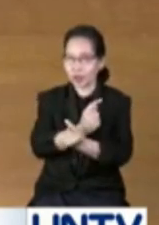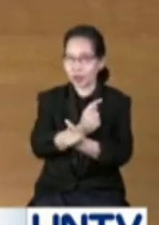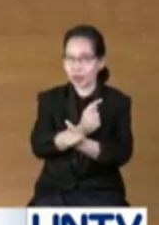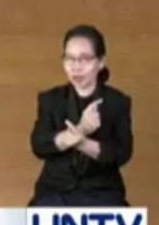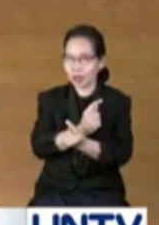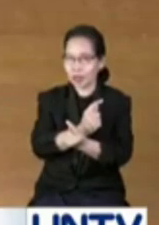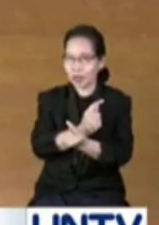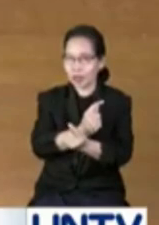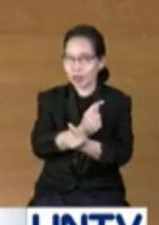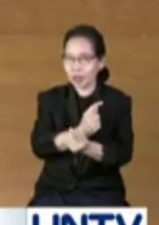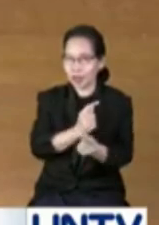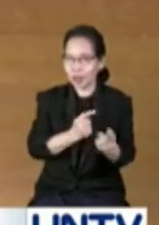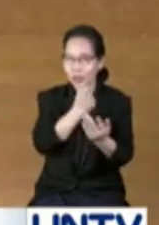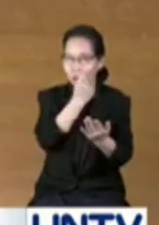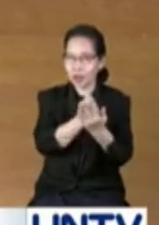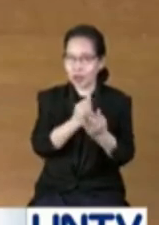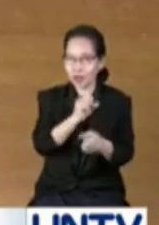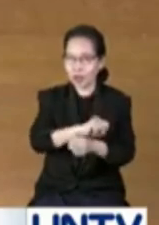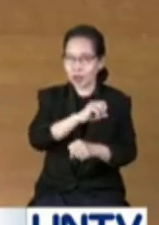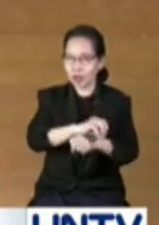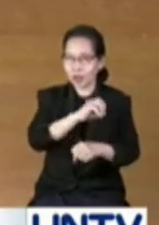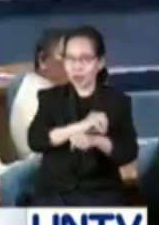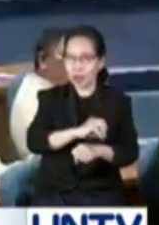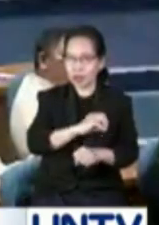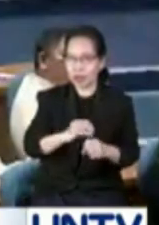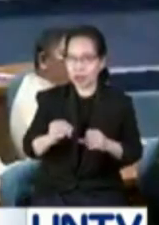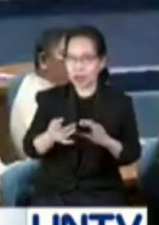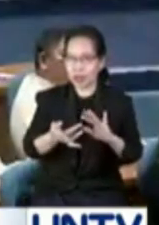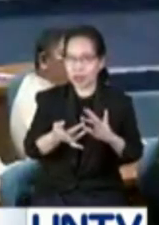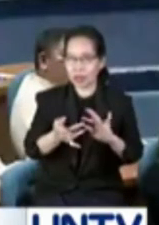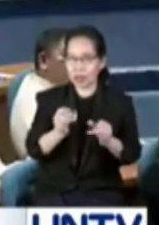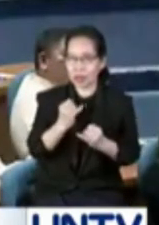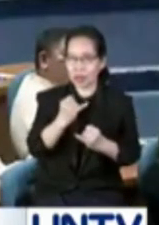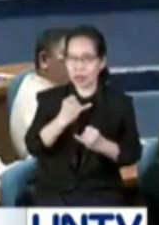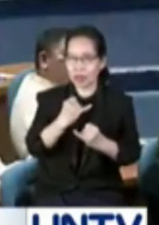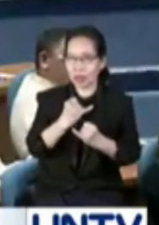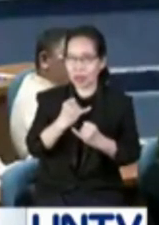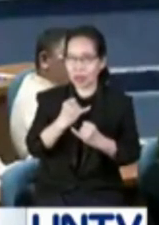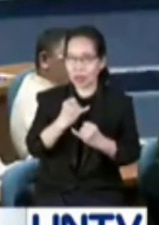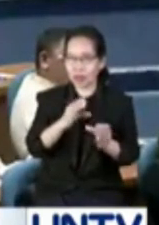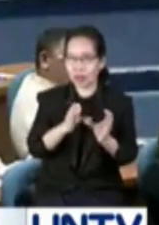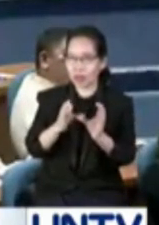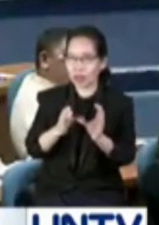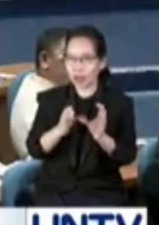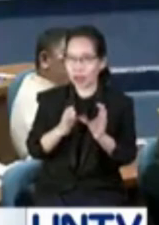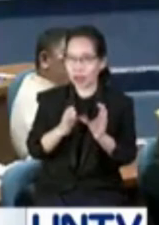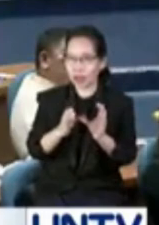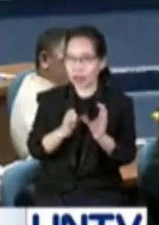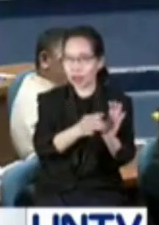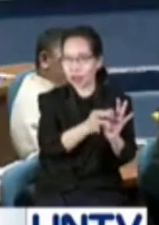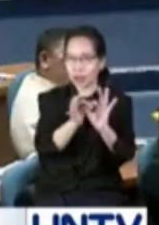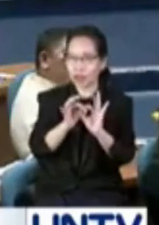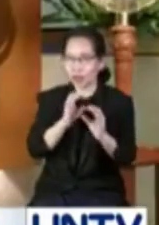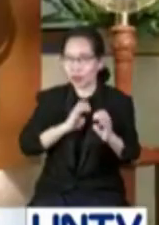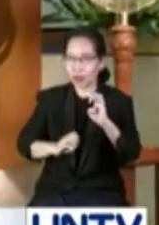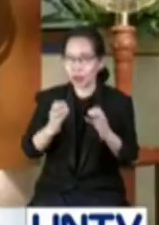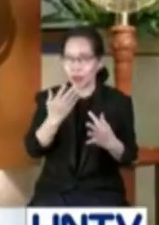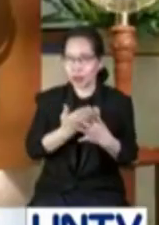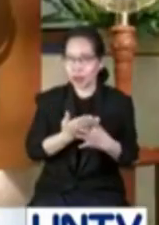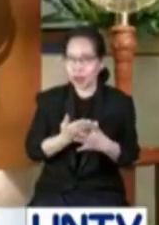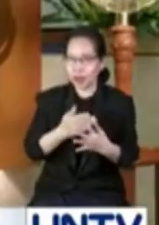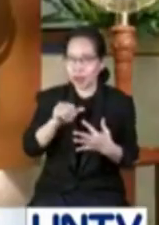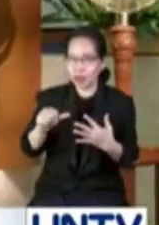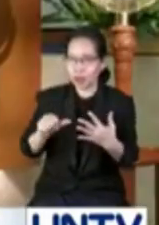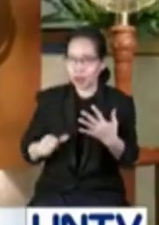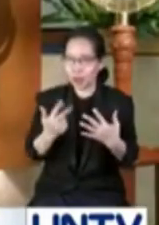will be operationalized through the interagency cooperations as well as through coordinated efforts between and among the three branches